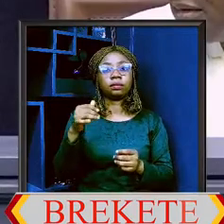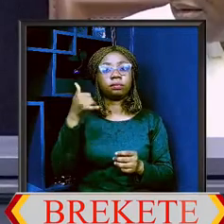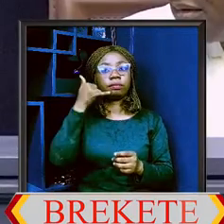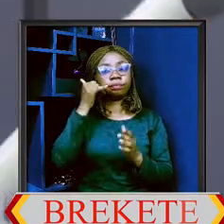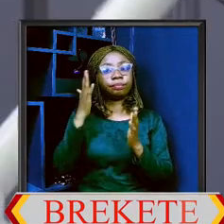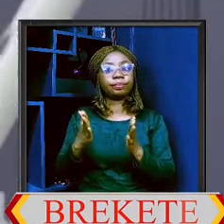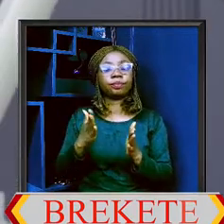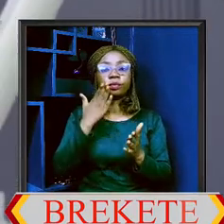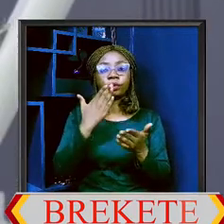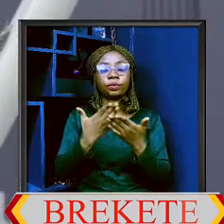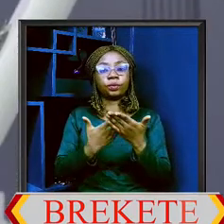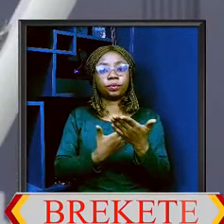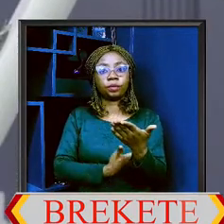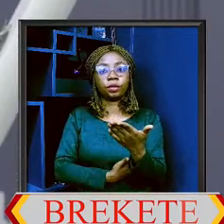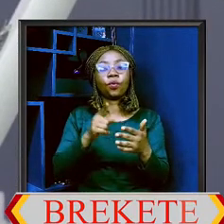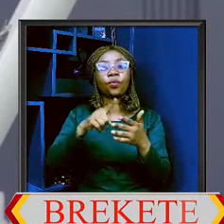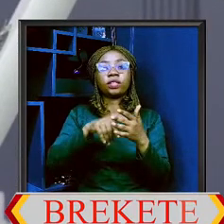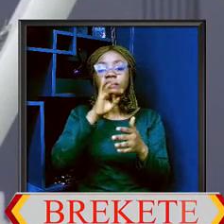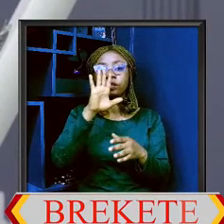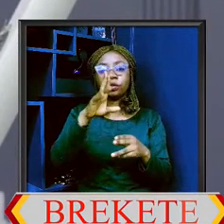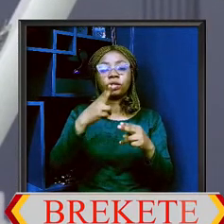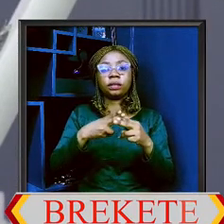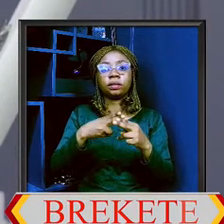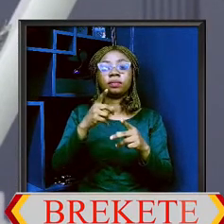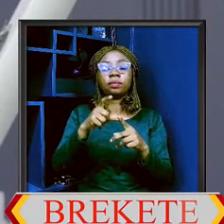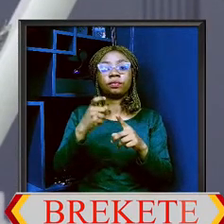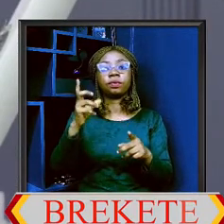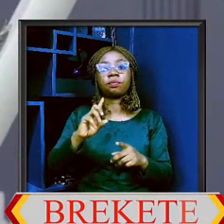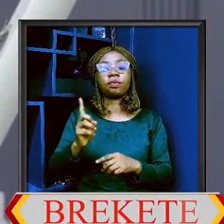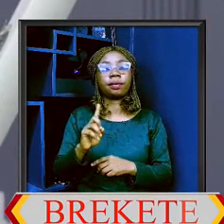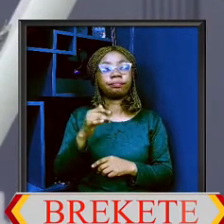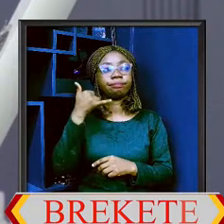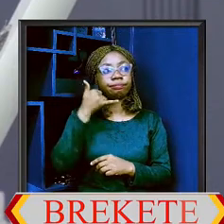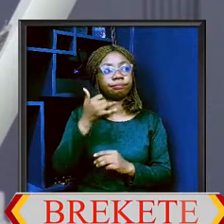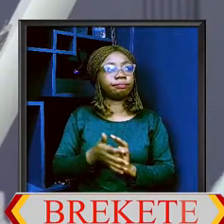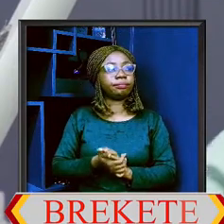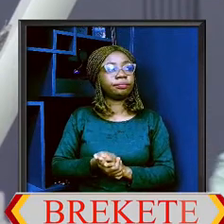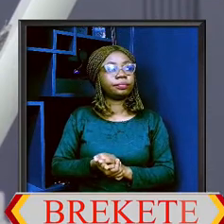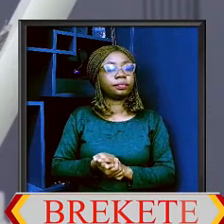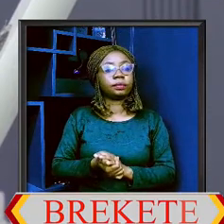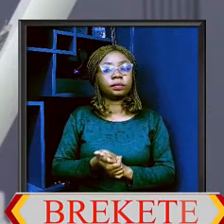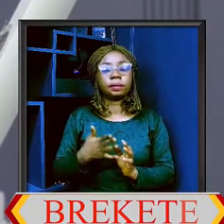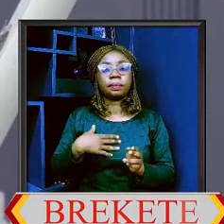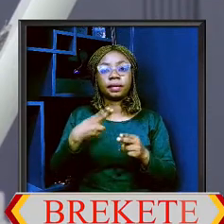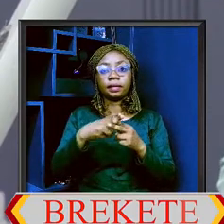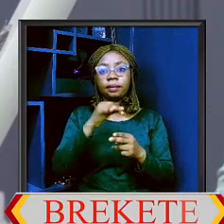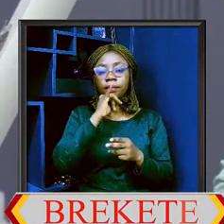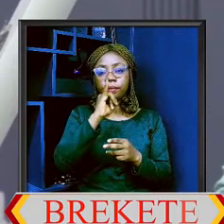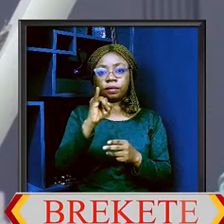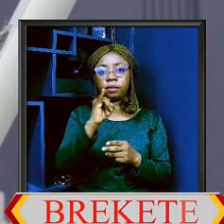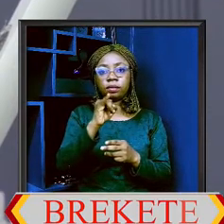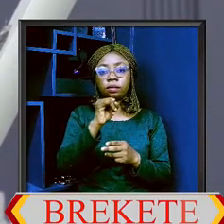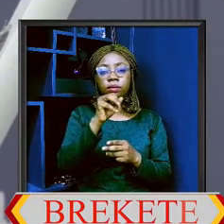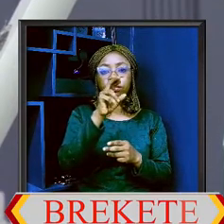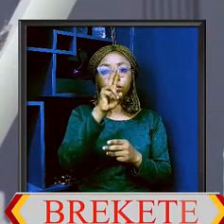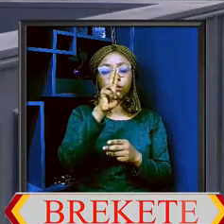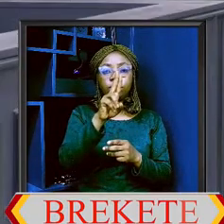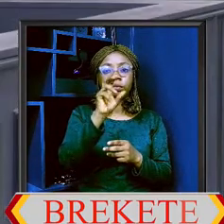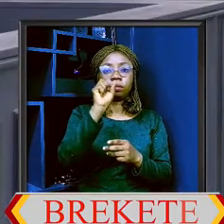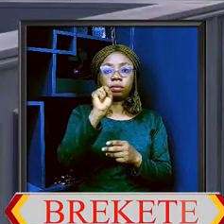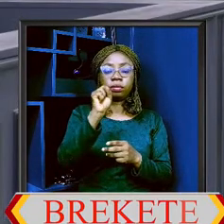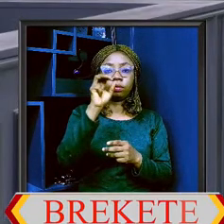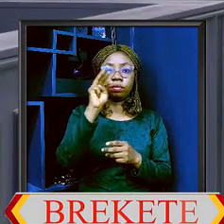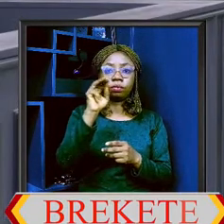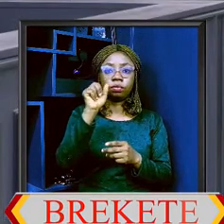morning good morning sir your name my name I'm